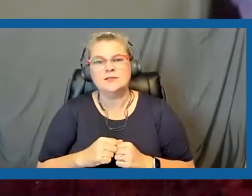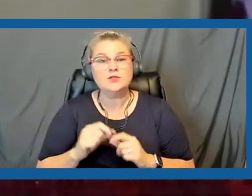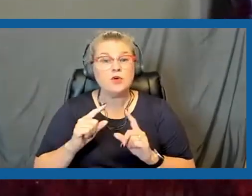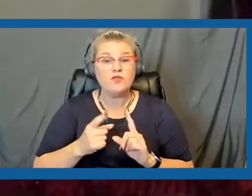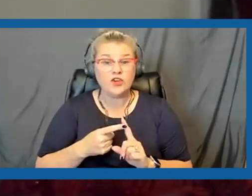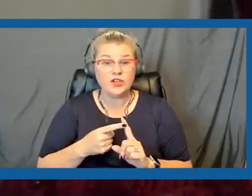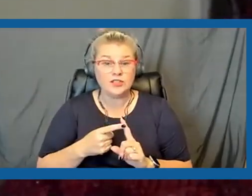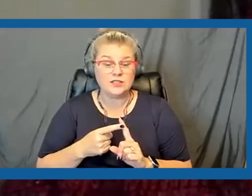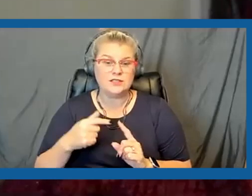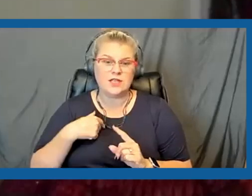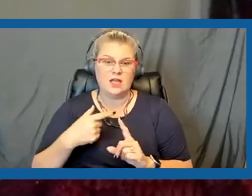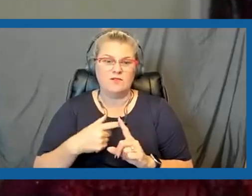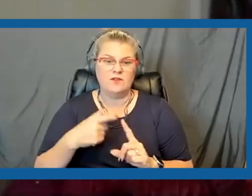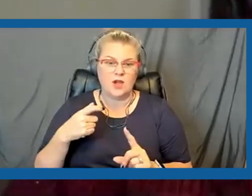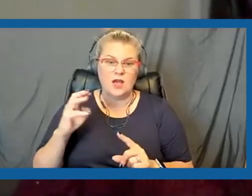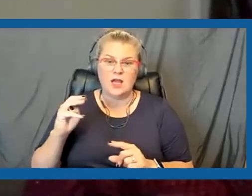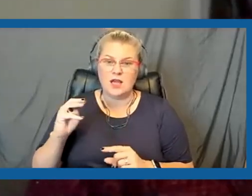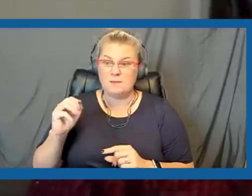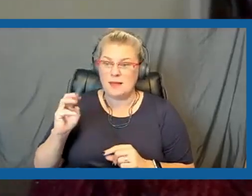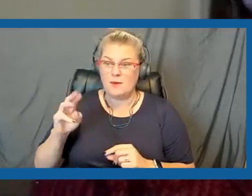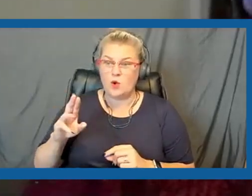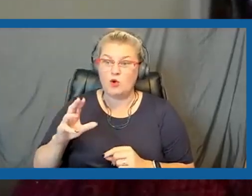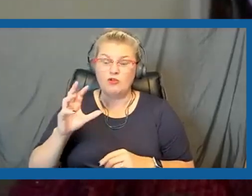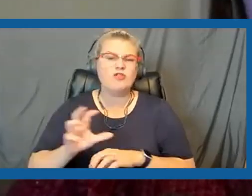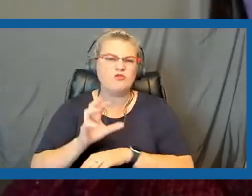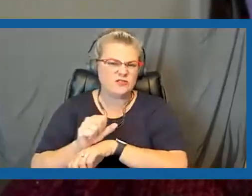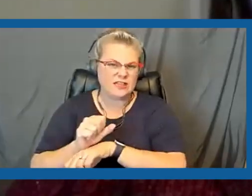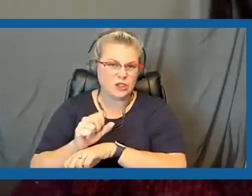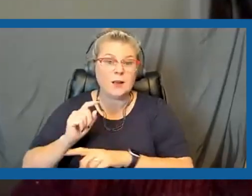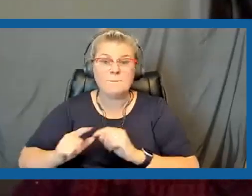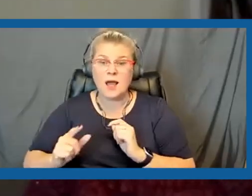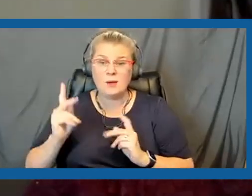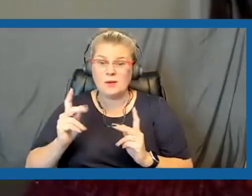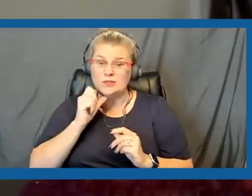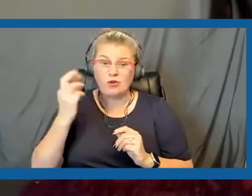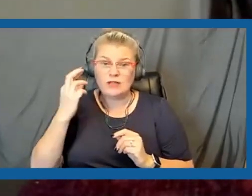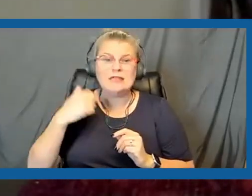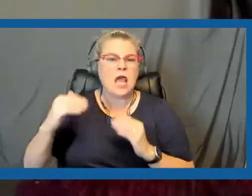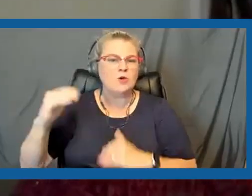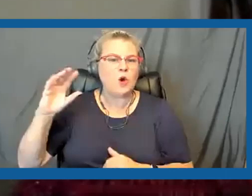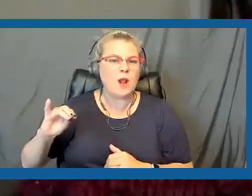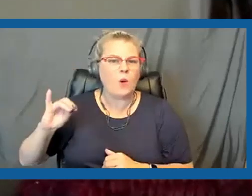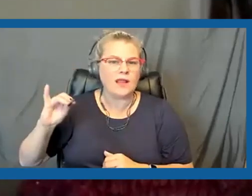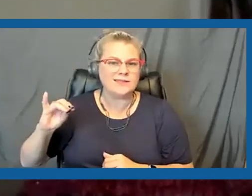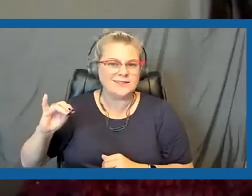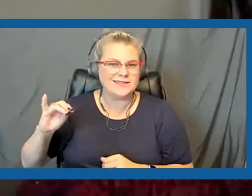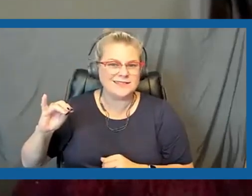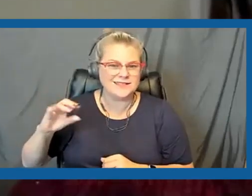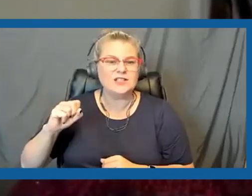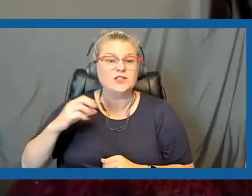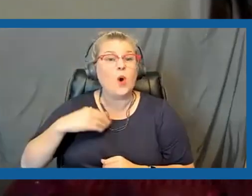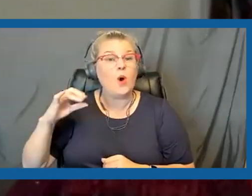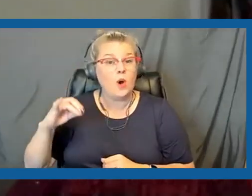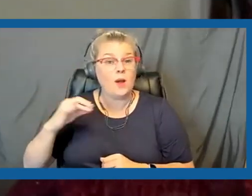First of all, I'm from the Navajo Reservation, but what people kind of don't realize is I also grew up in Oakland, California. So my